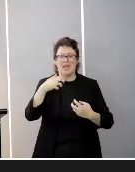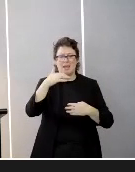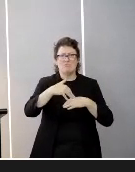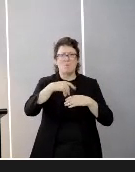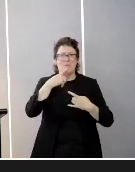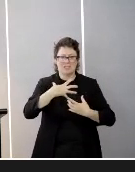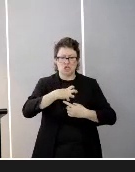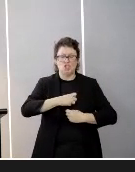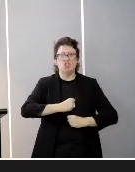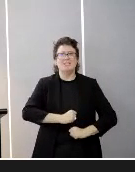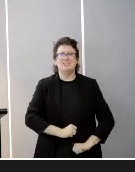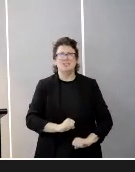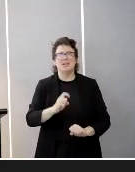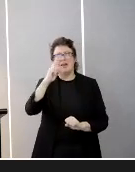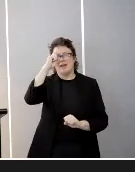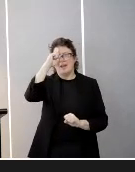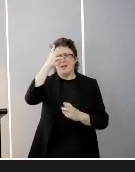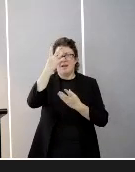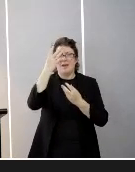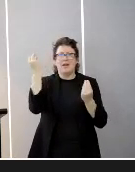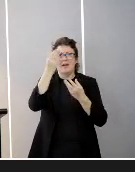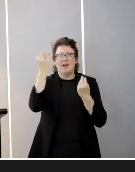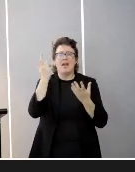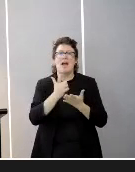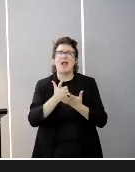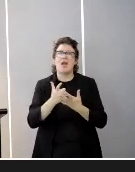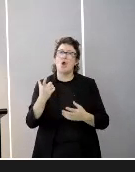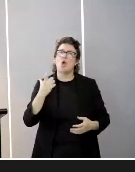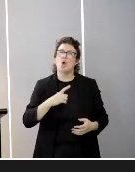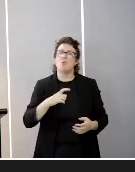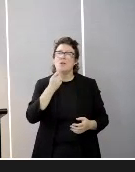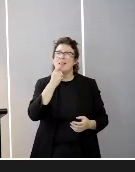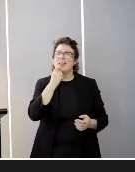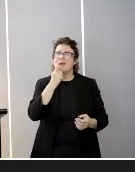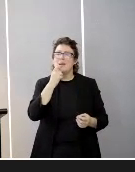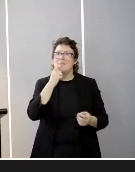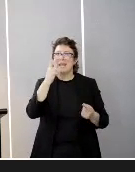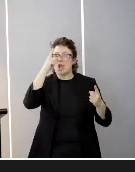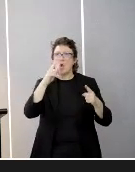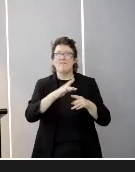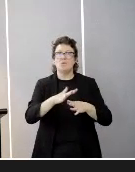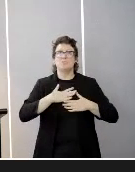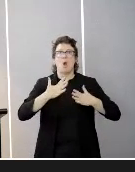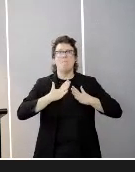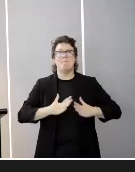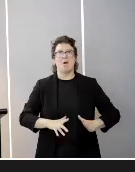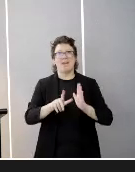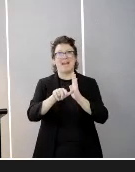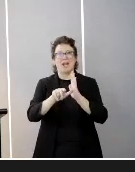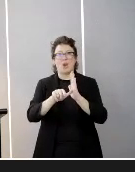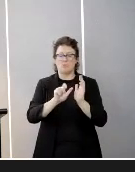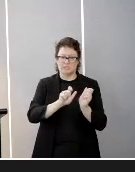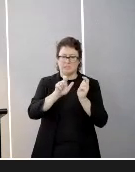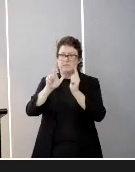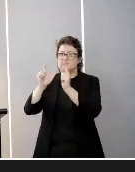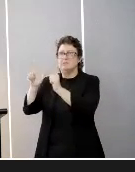they can't remember things. And the reason for this is because they've kind of confused their body's clock because they're in a new time